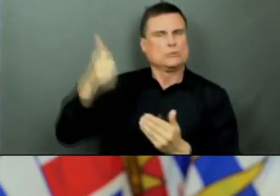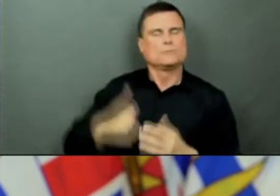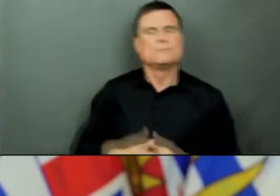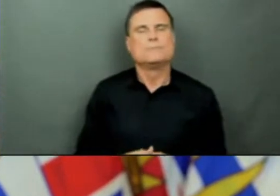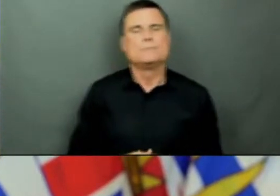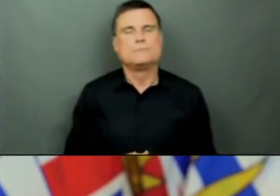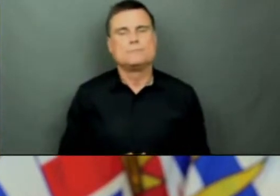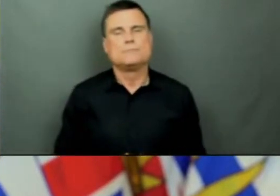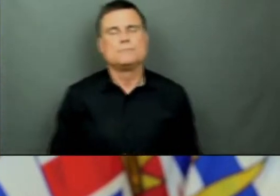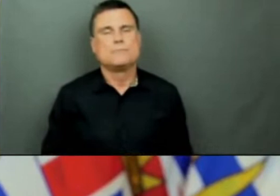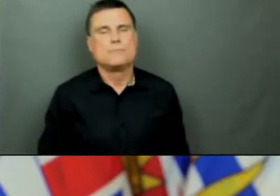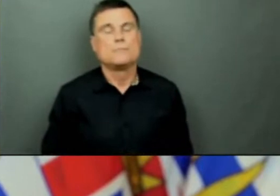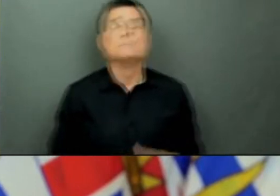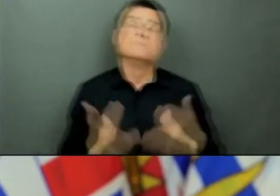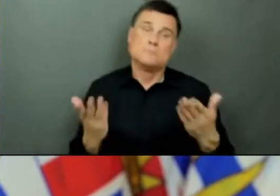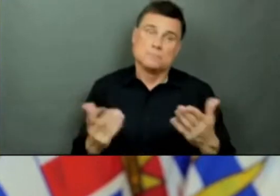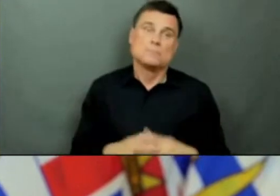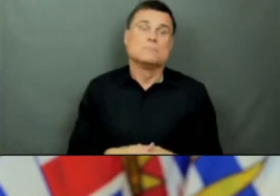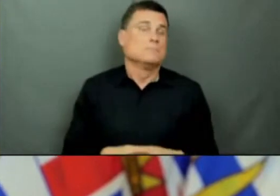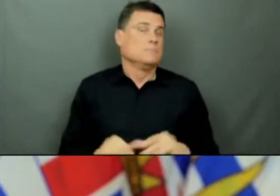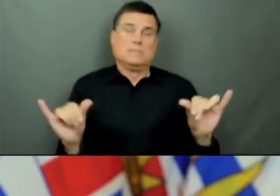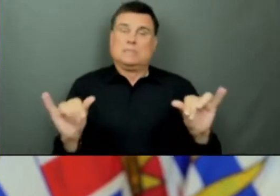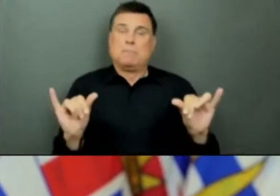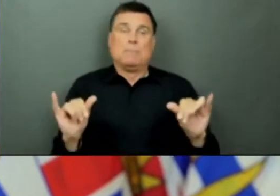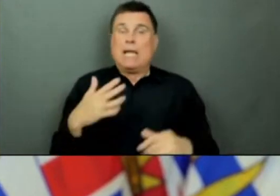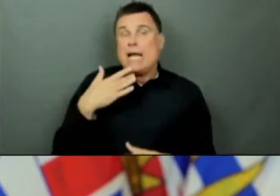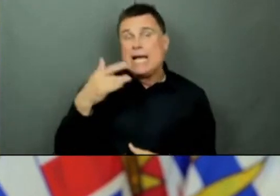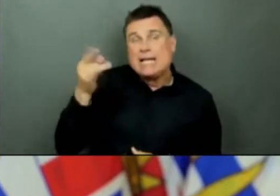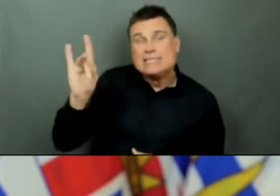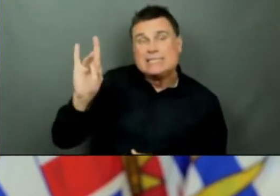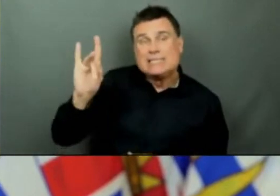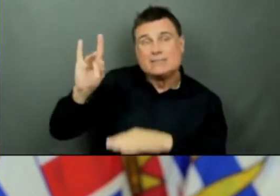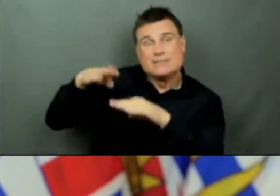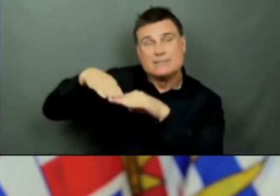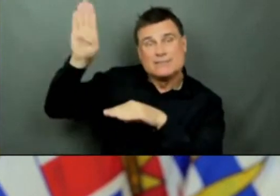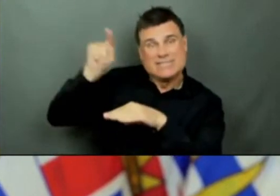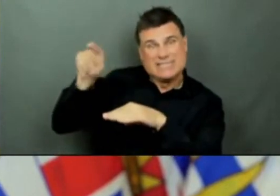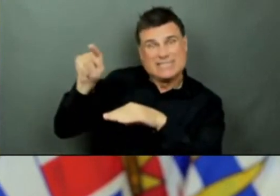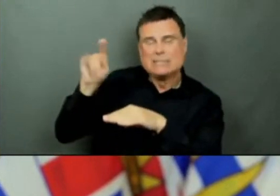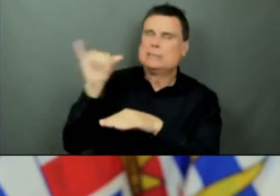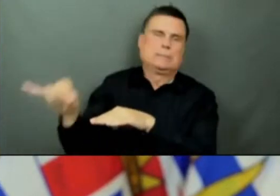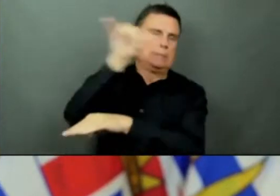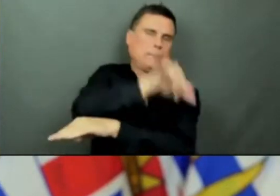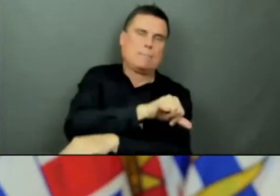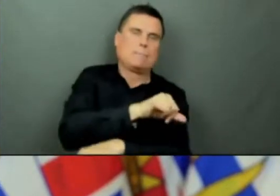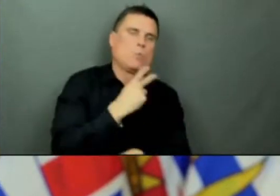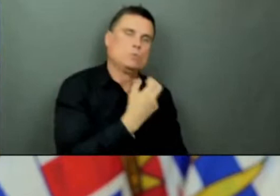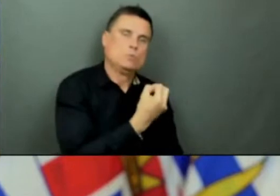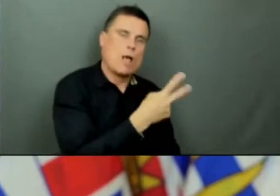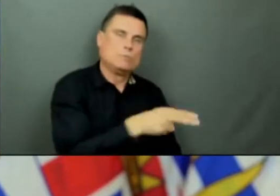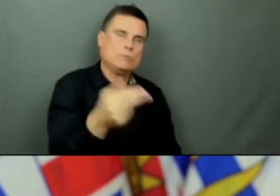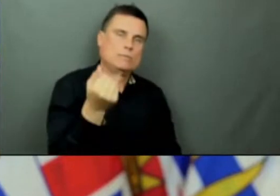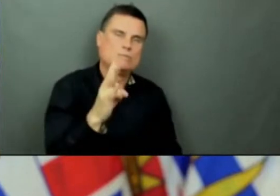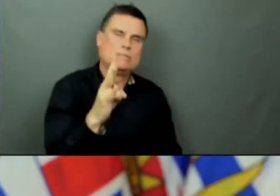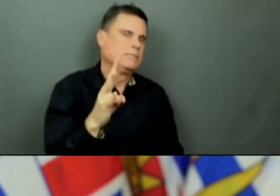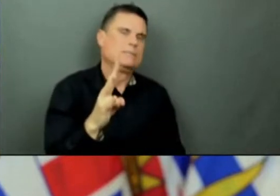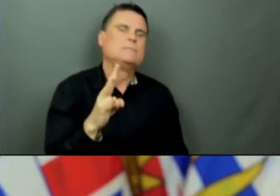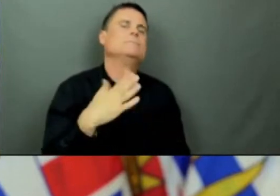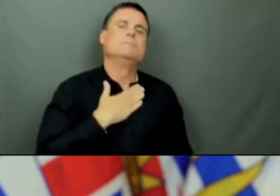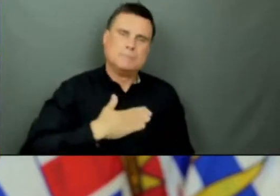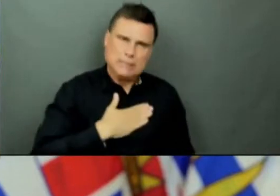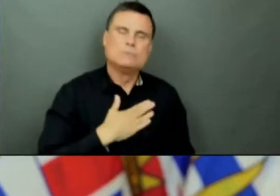like those 18 plus, we do encourage all youth to register online by phone at our Services BC Centre. And if you